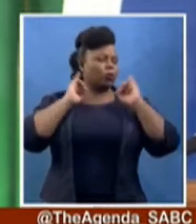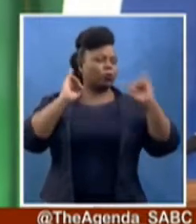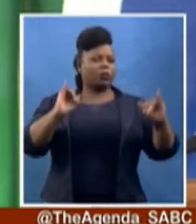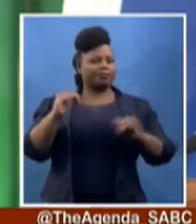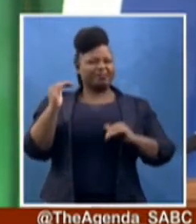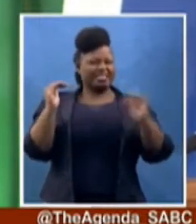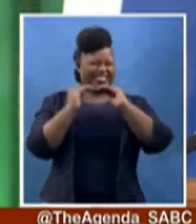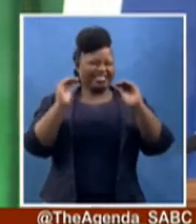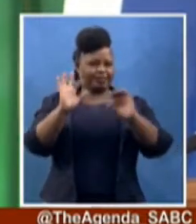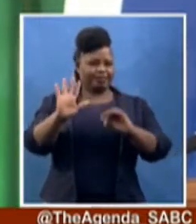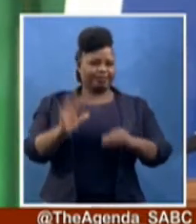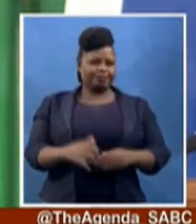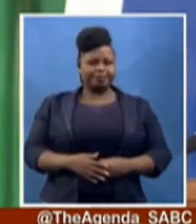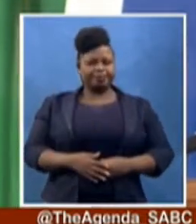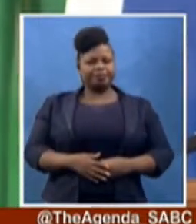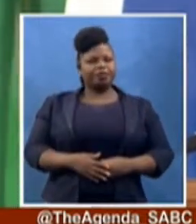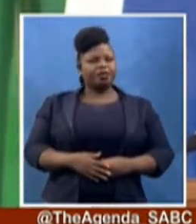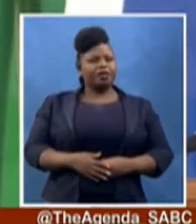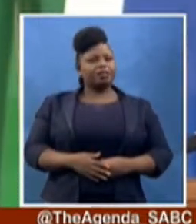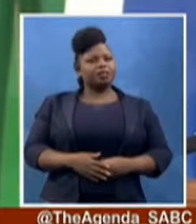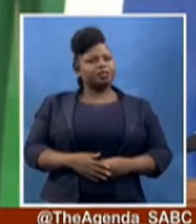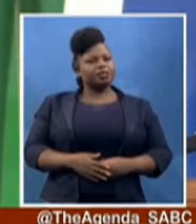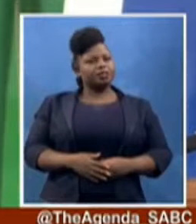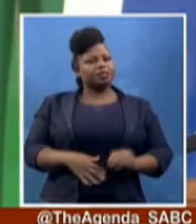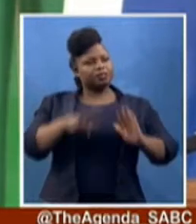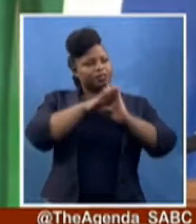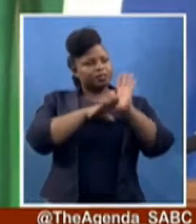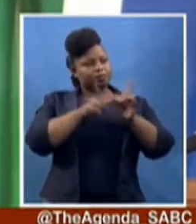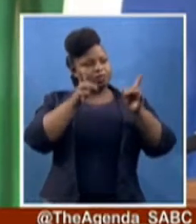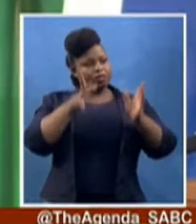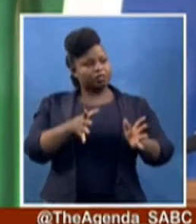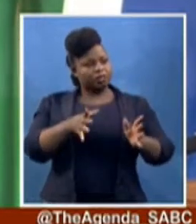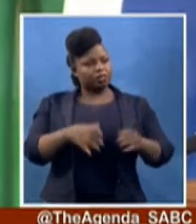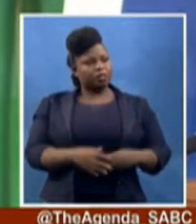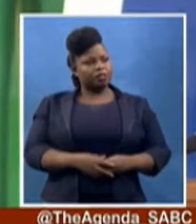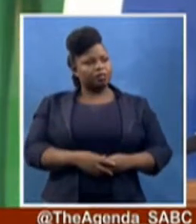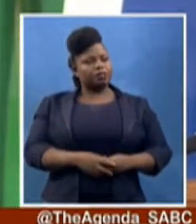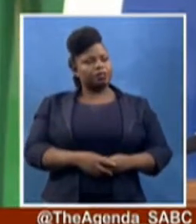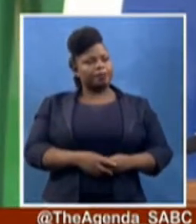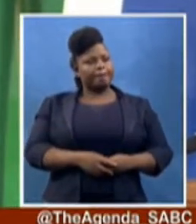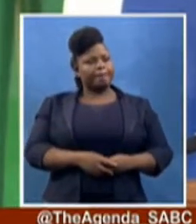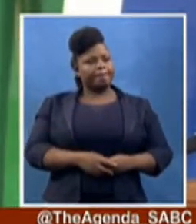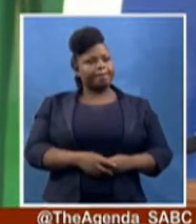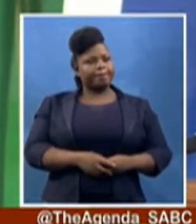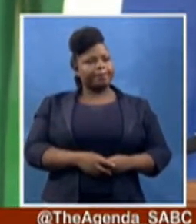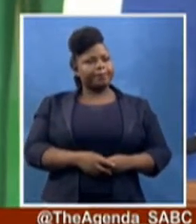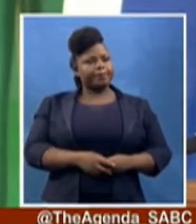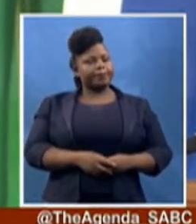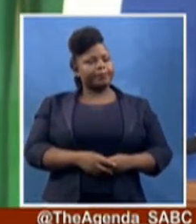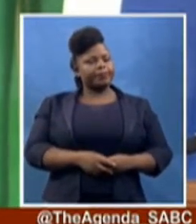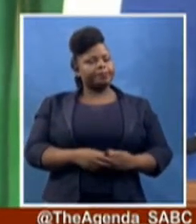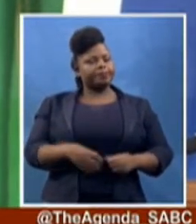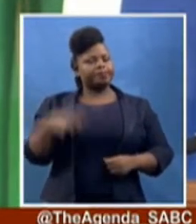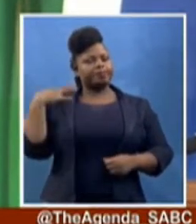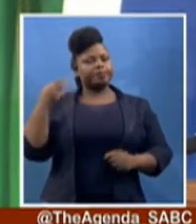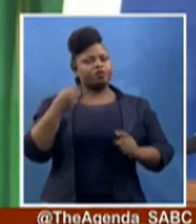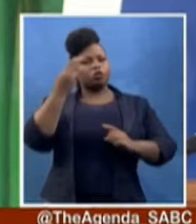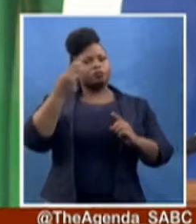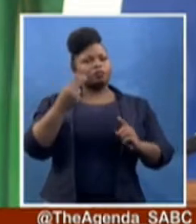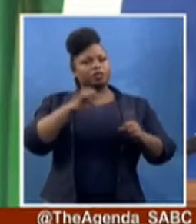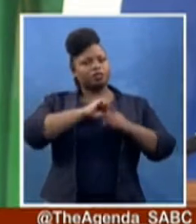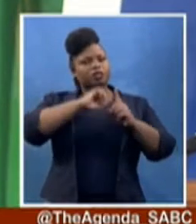of the August occasion, Ministers of Sports, Arts and Culture, Minister Natim Tetra, and